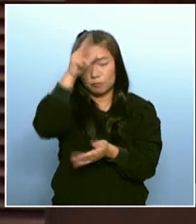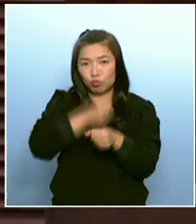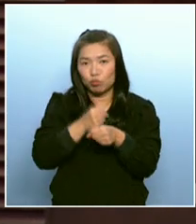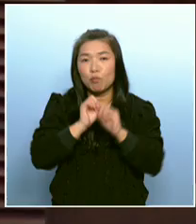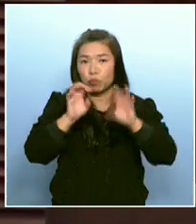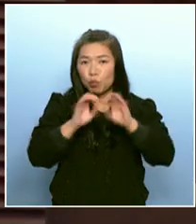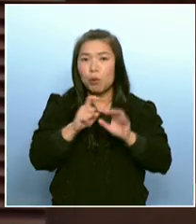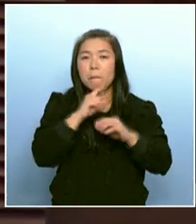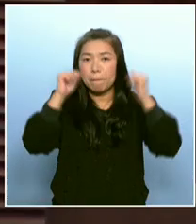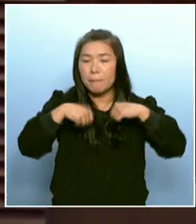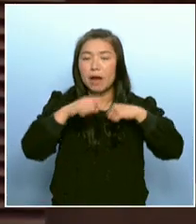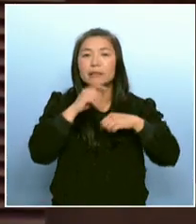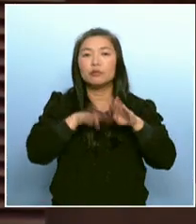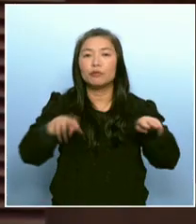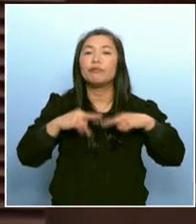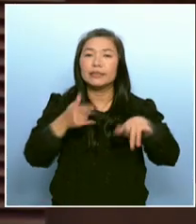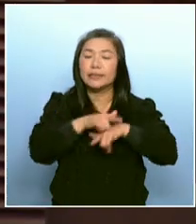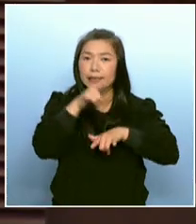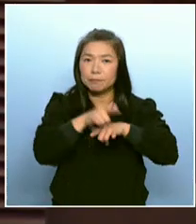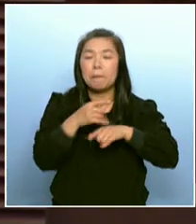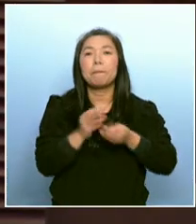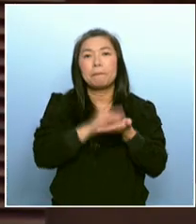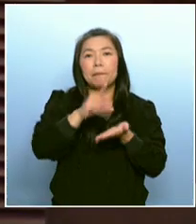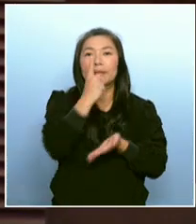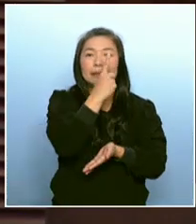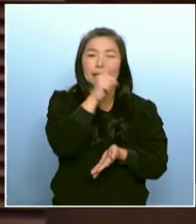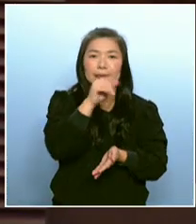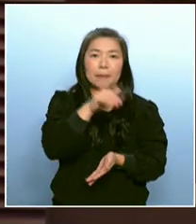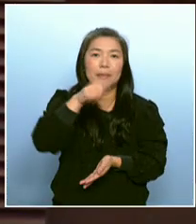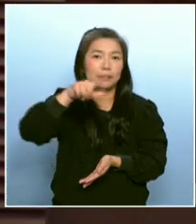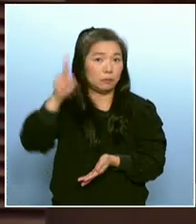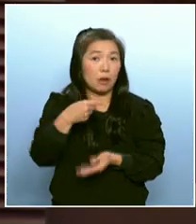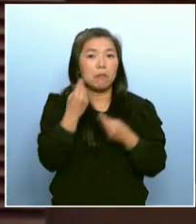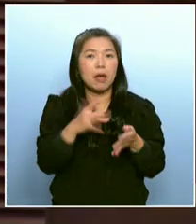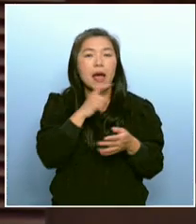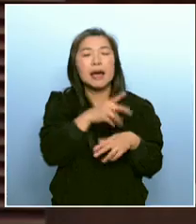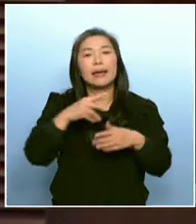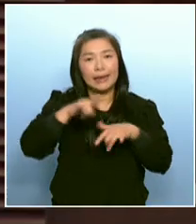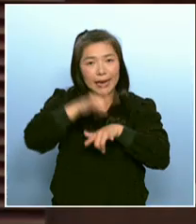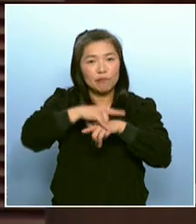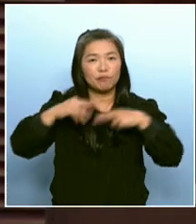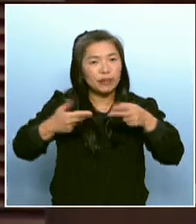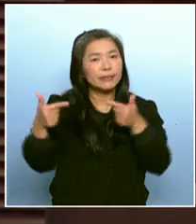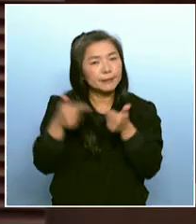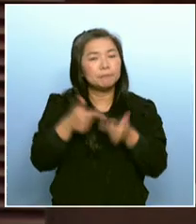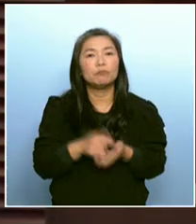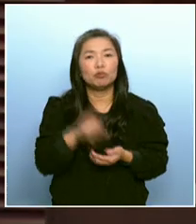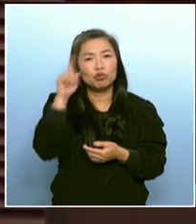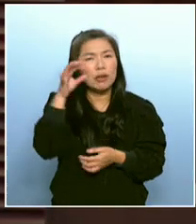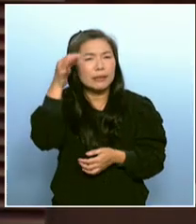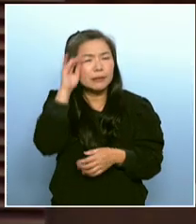children. Therefore, in the 2025 policy address, the government announced the injection